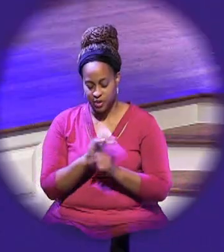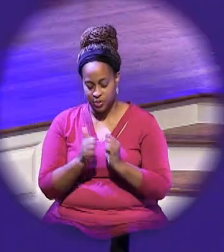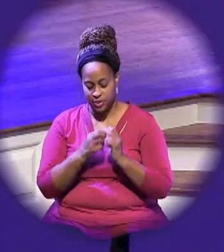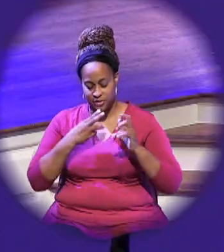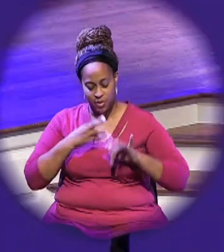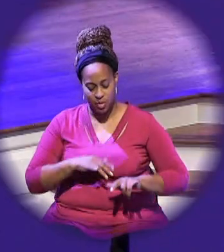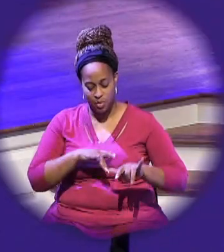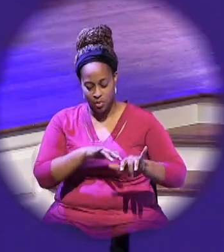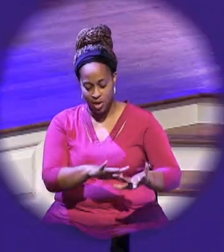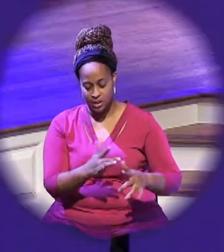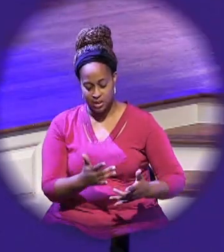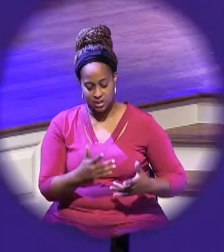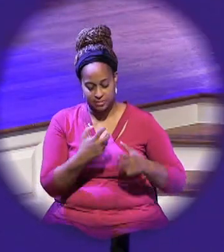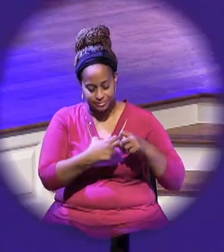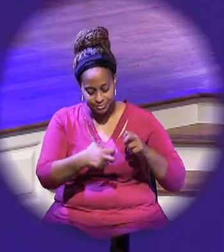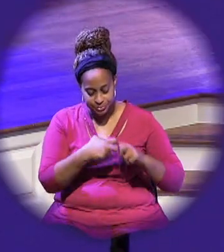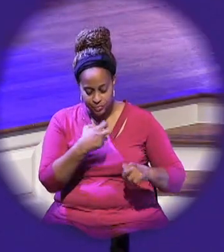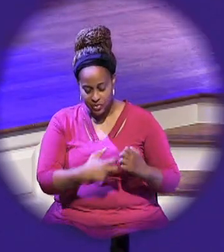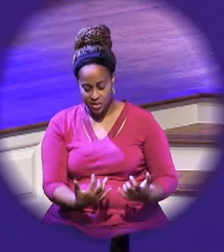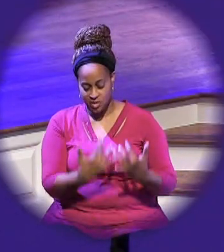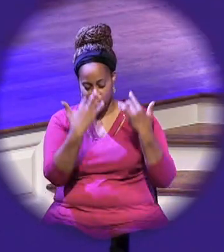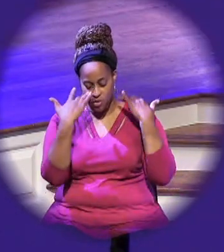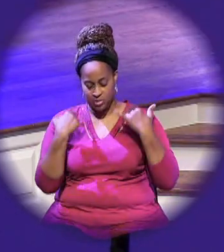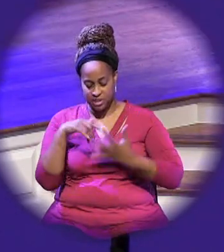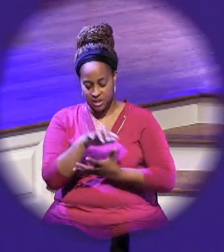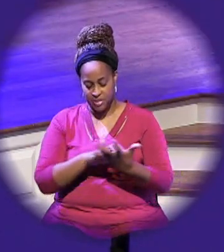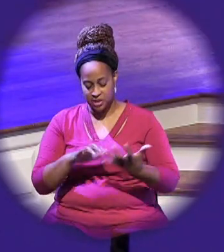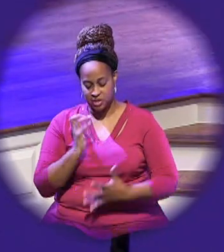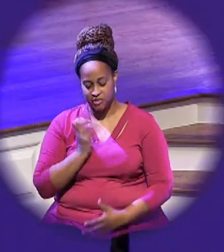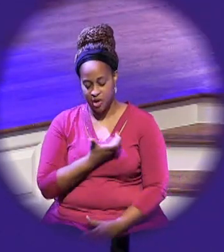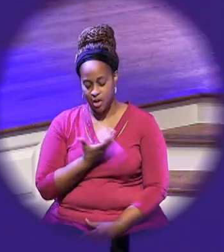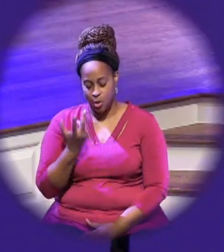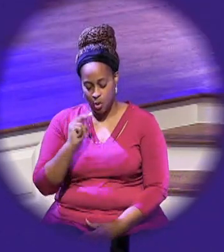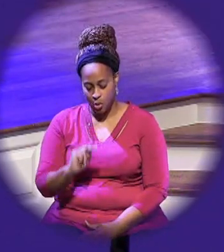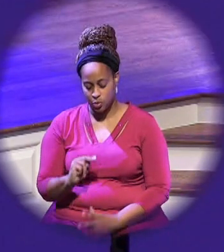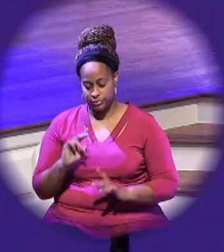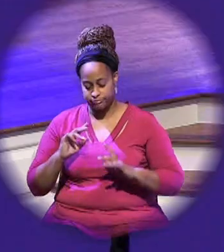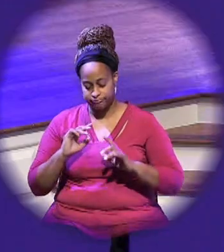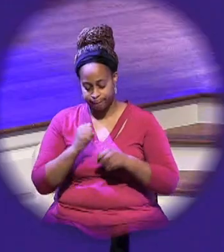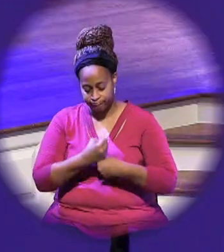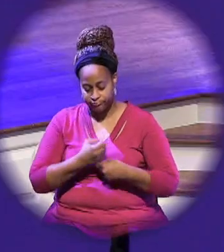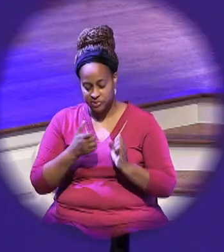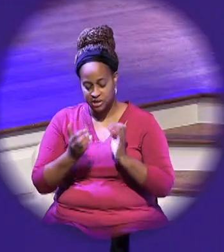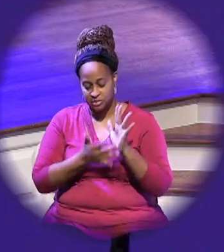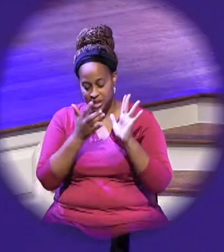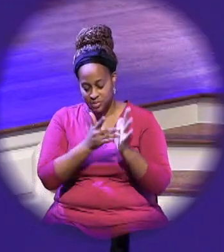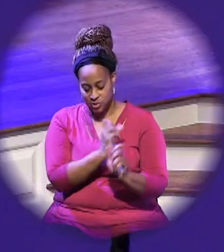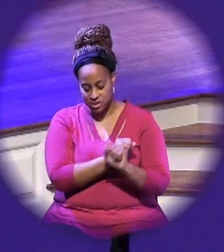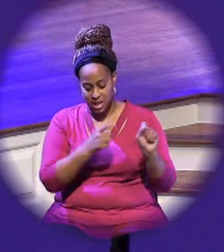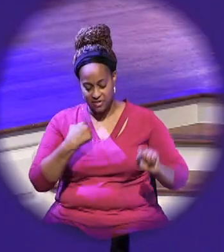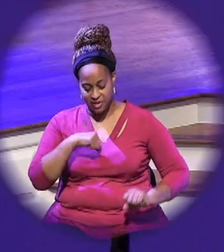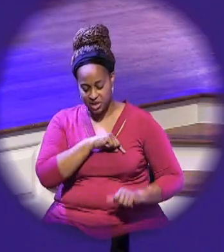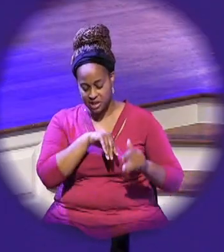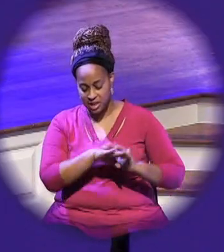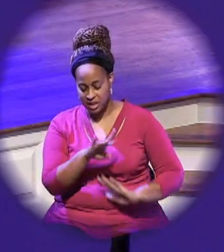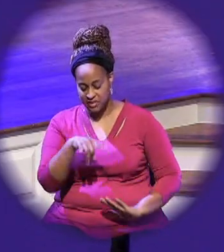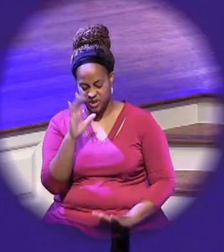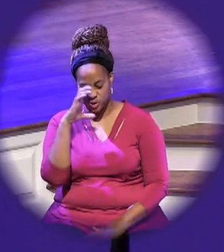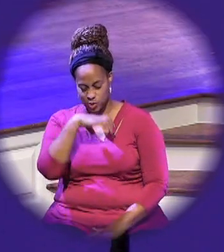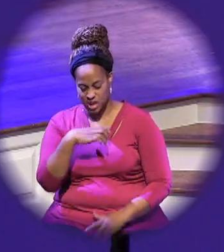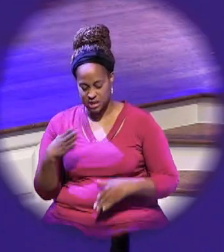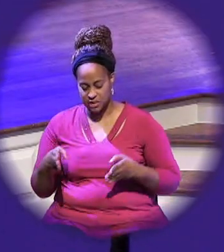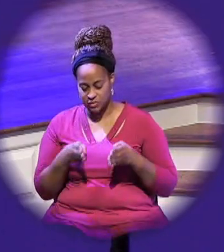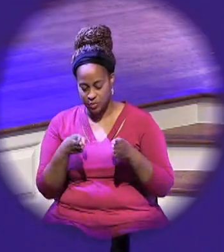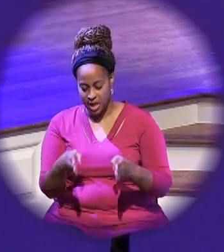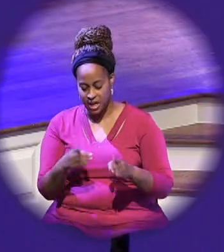waters that overwhelm us and the mess of our own making. And Lord, sometimes you save us in the strangest of